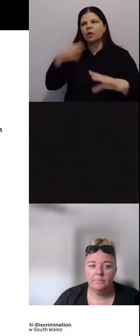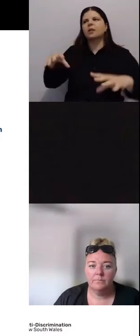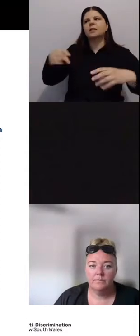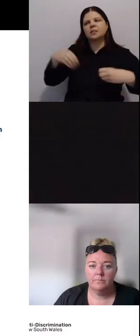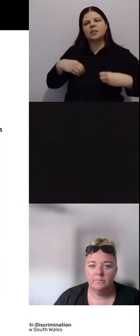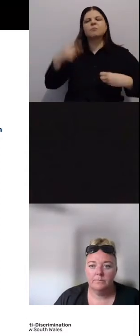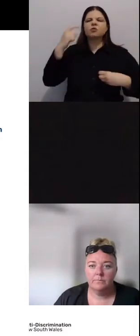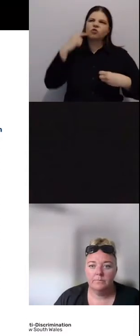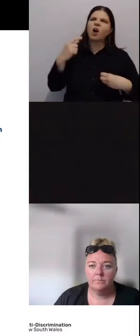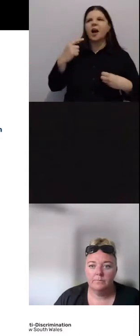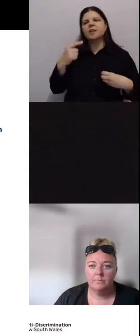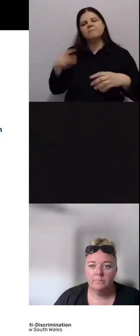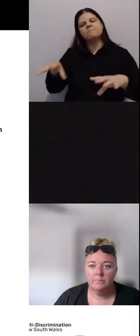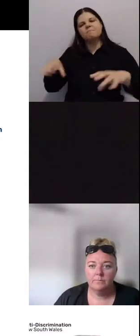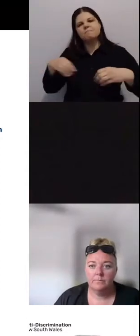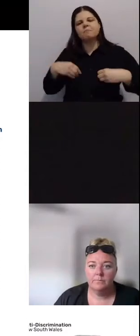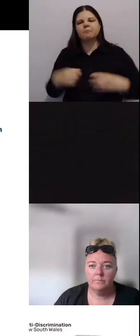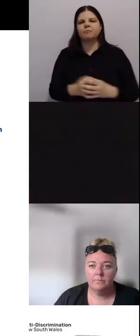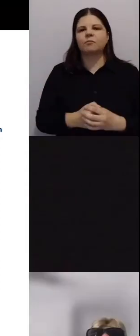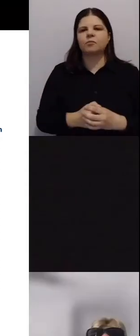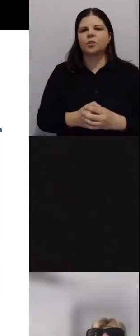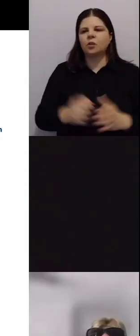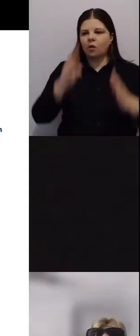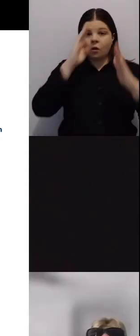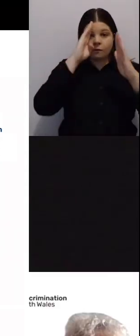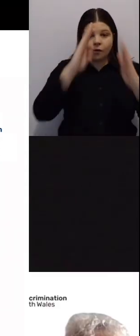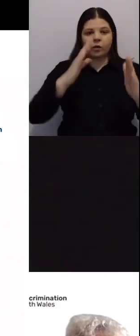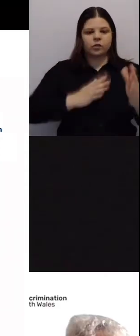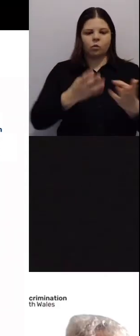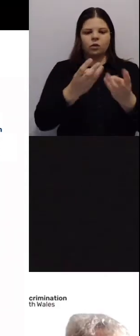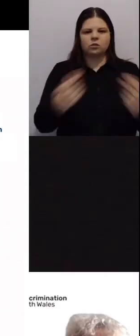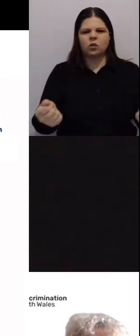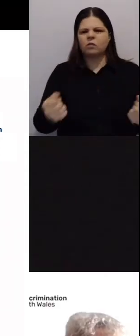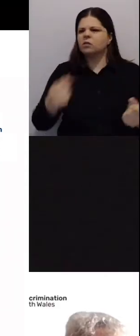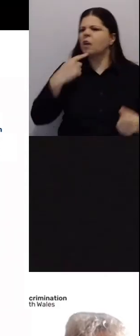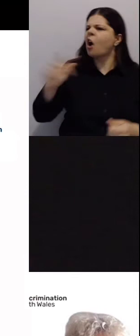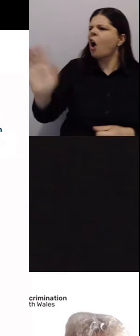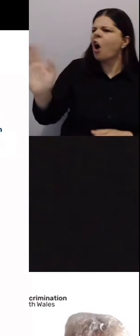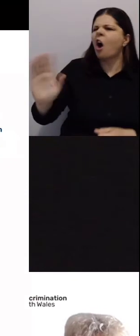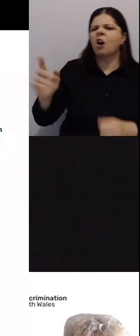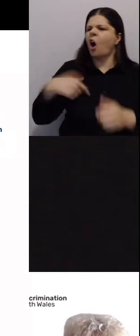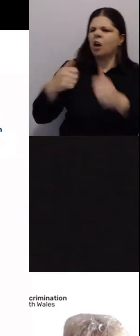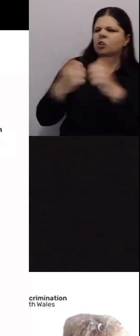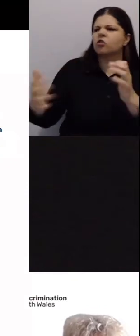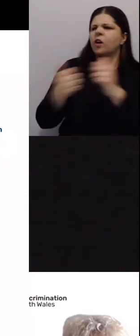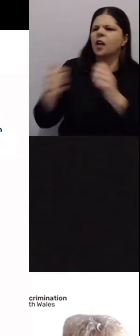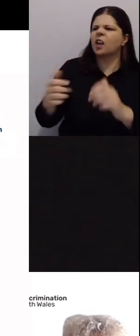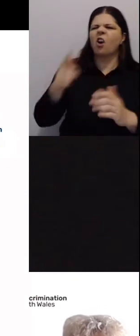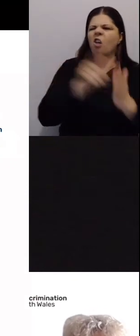Parties focus on resolving the complaint, not on the facts of the complaint or its legal merits.